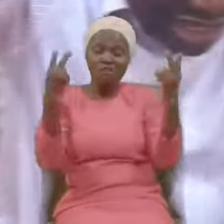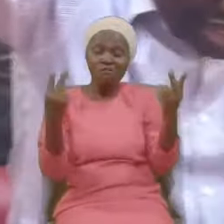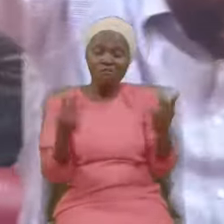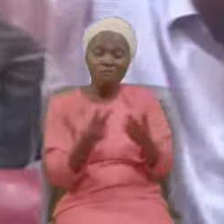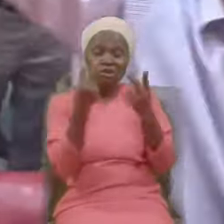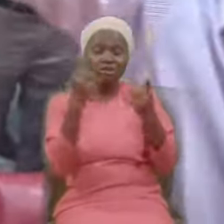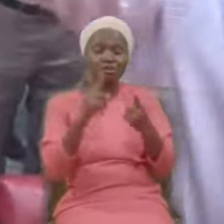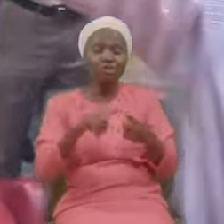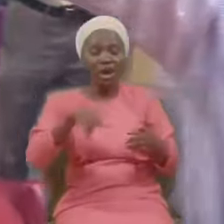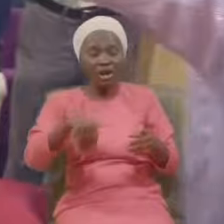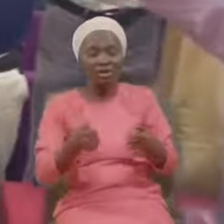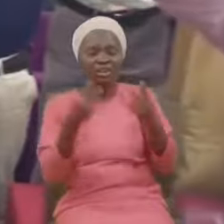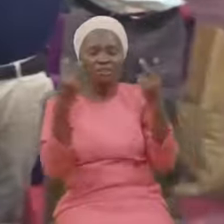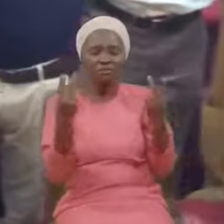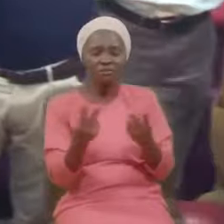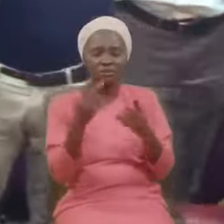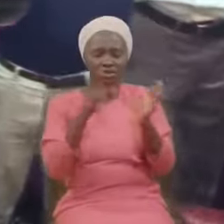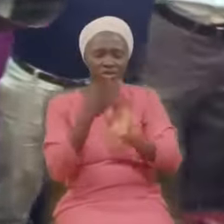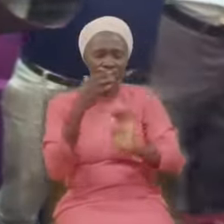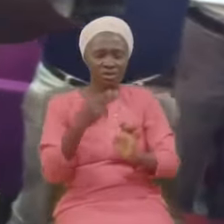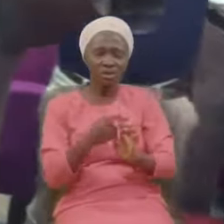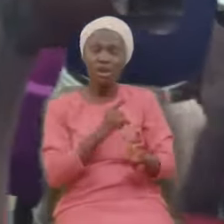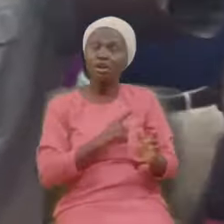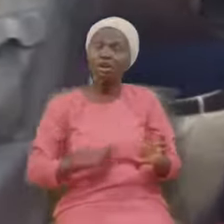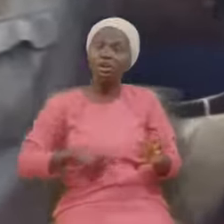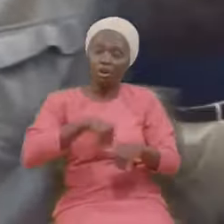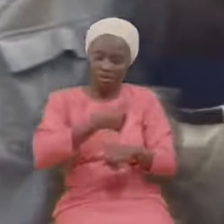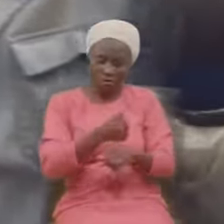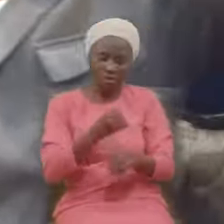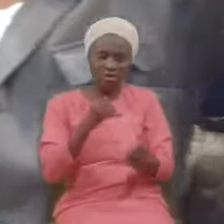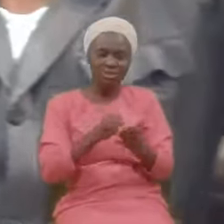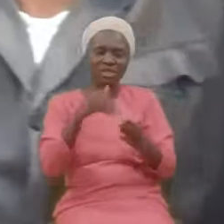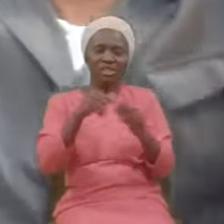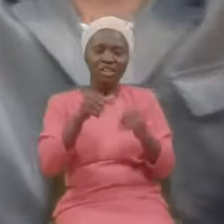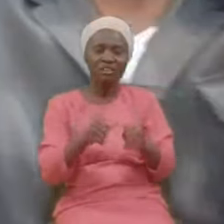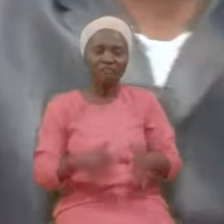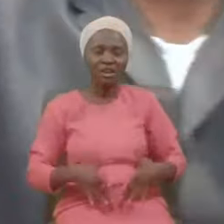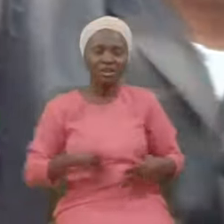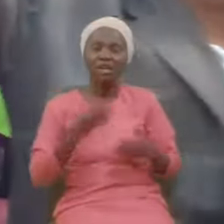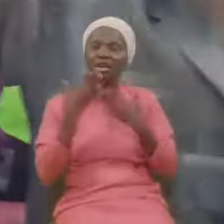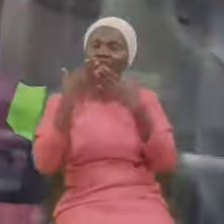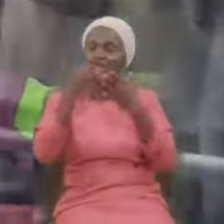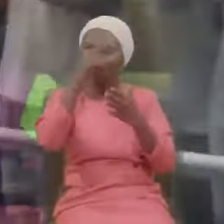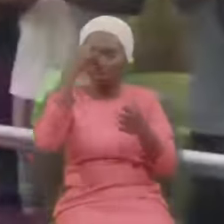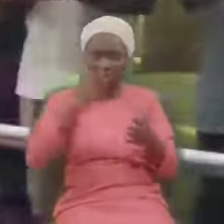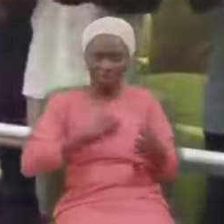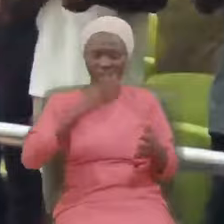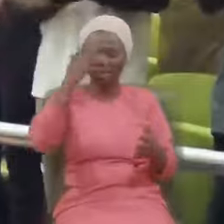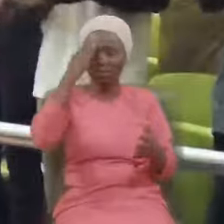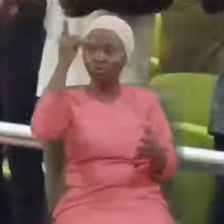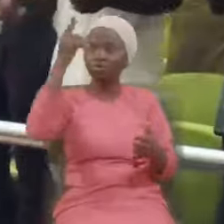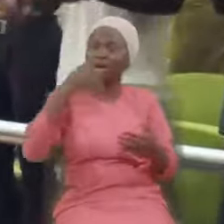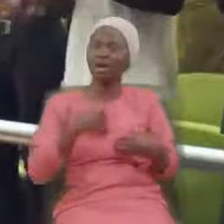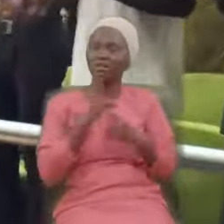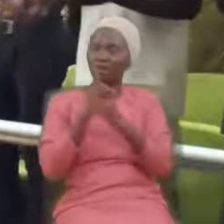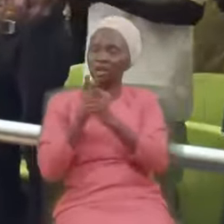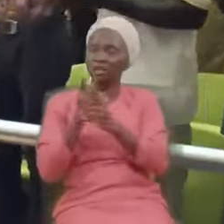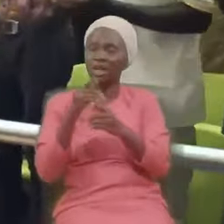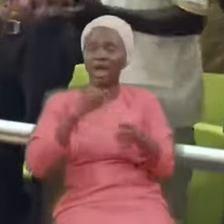in every life. Thank you because I know you have answered. I know you have answered.